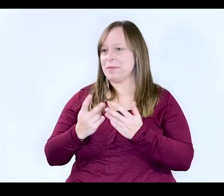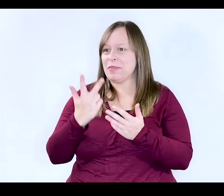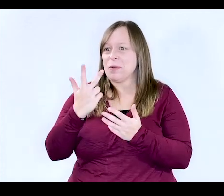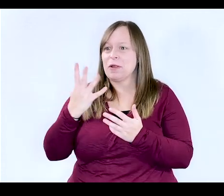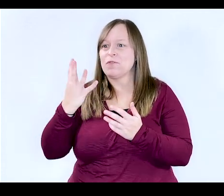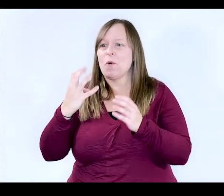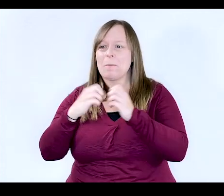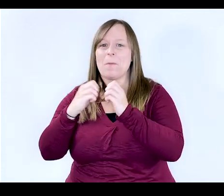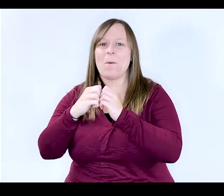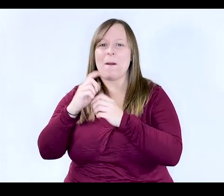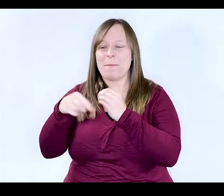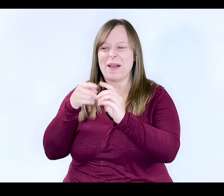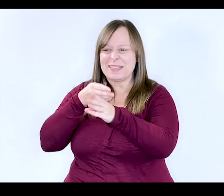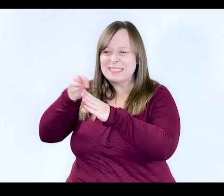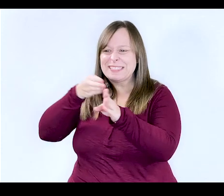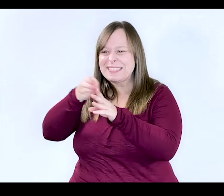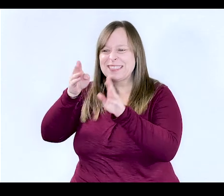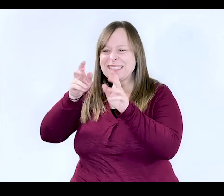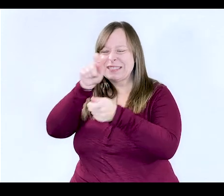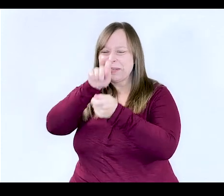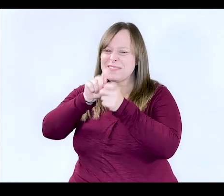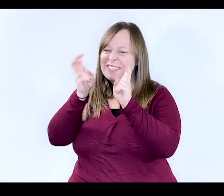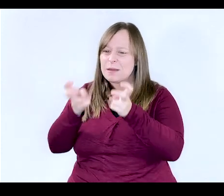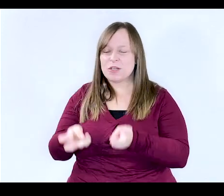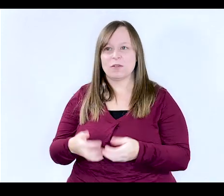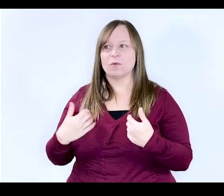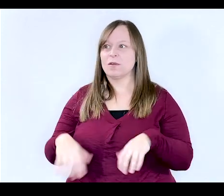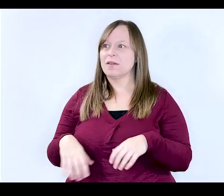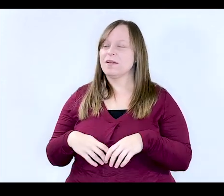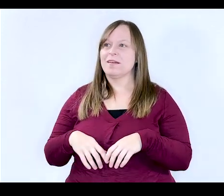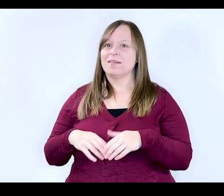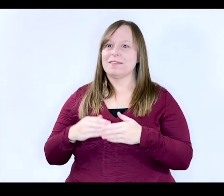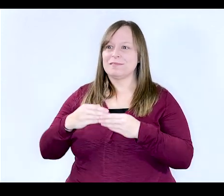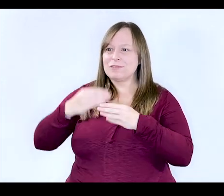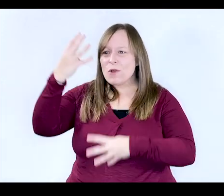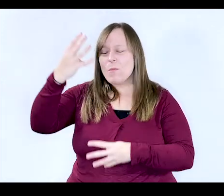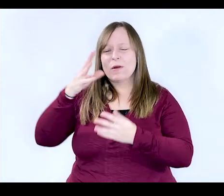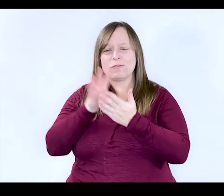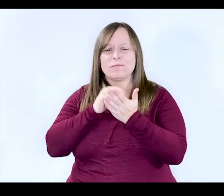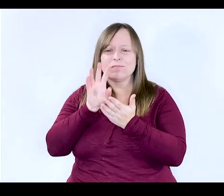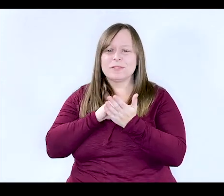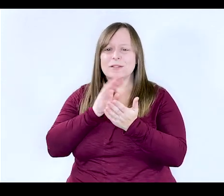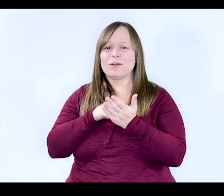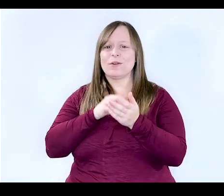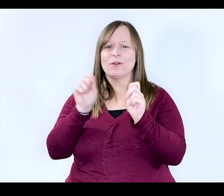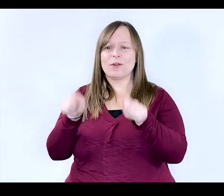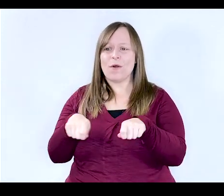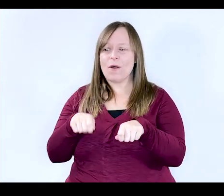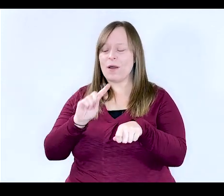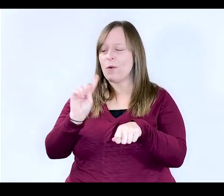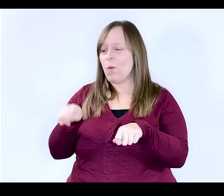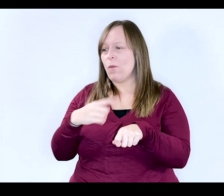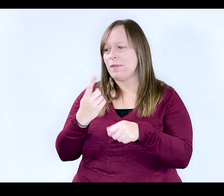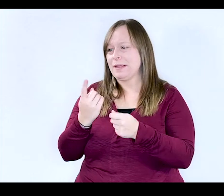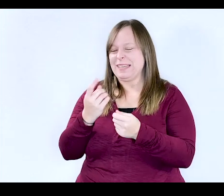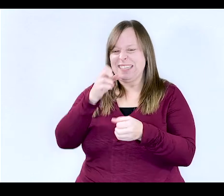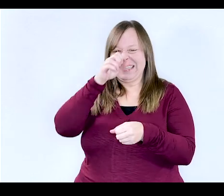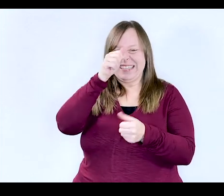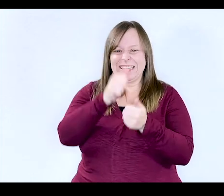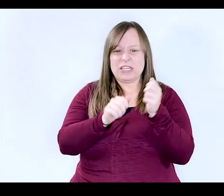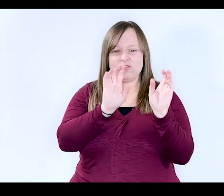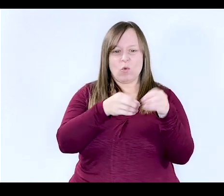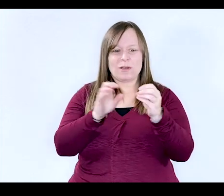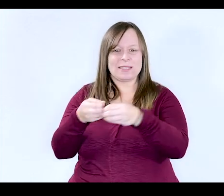4 more podcasts on just these subjects alone. And there's so much to learn about, not only within